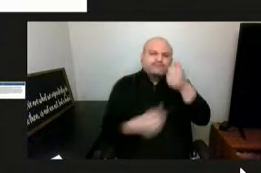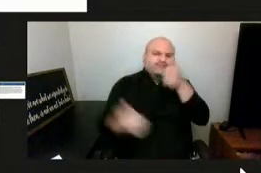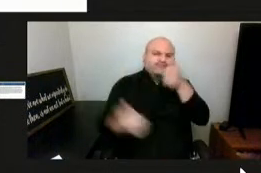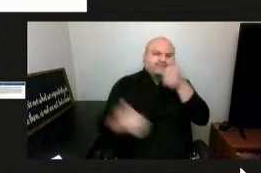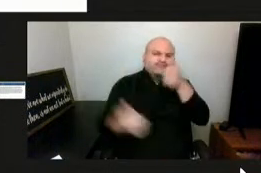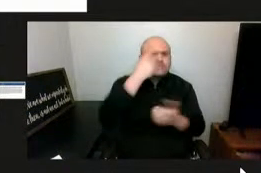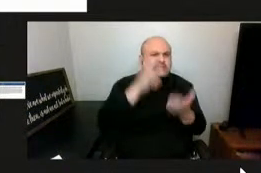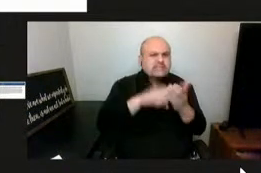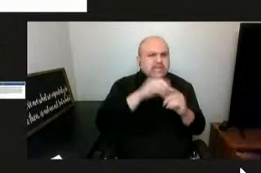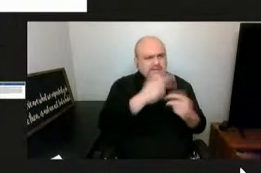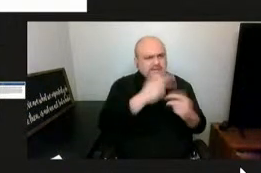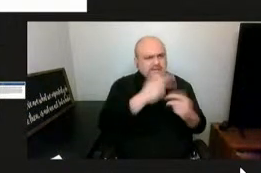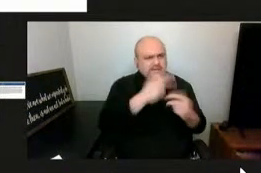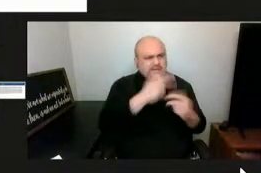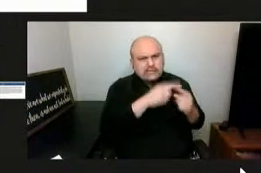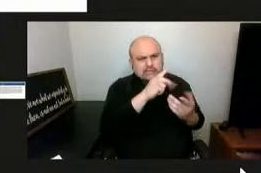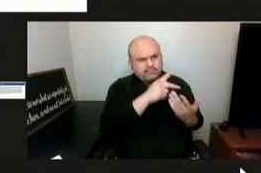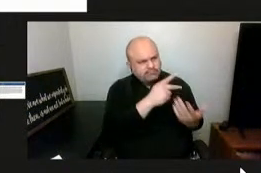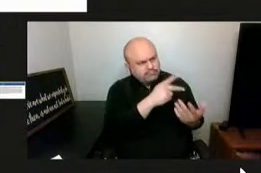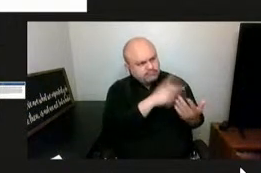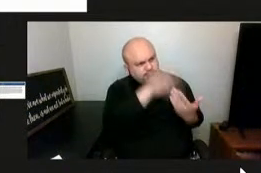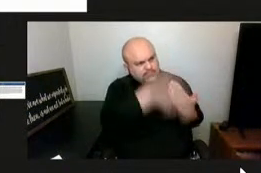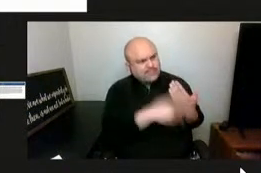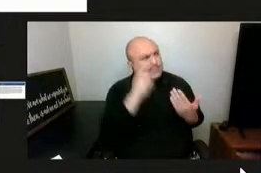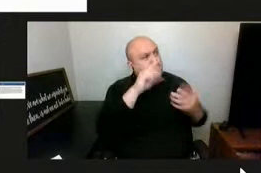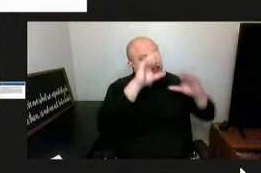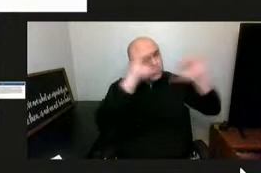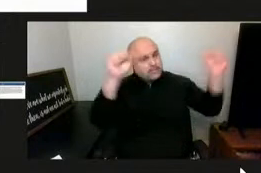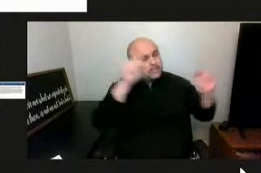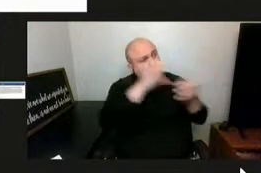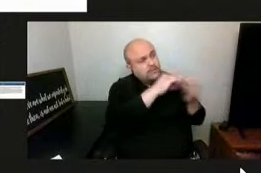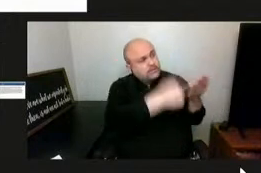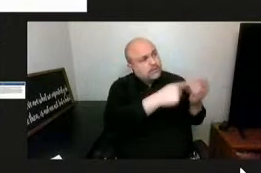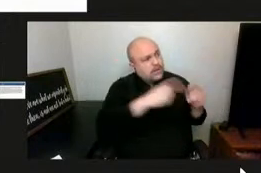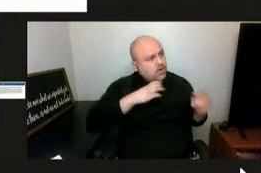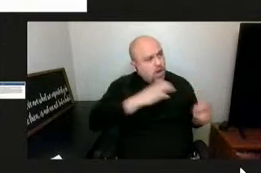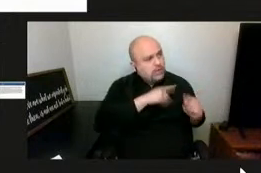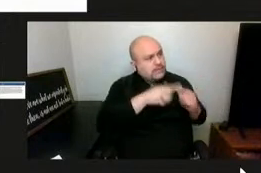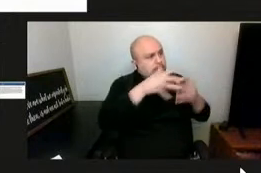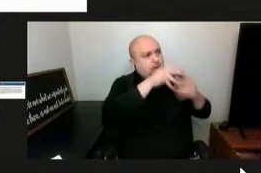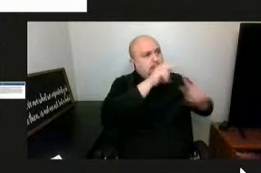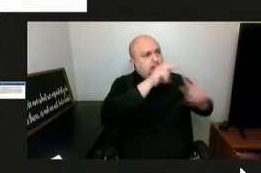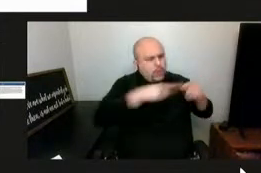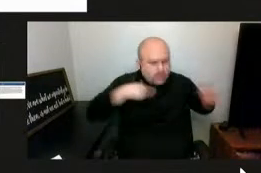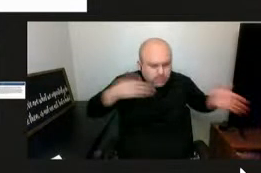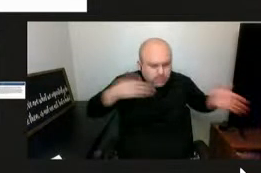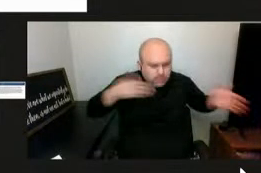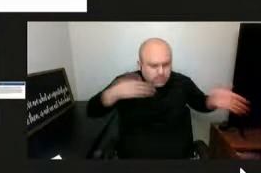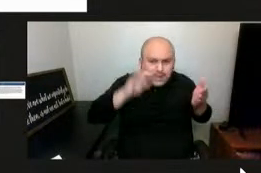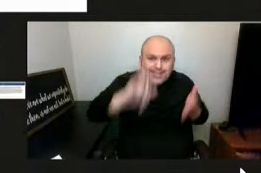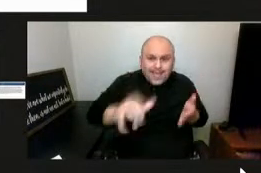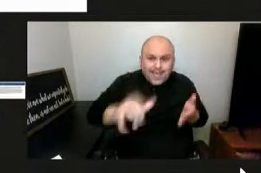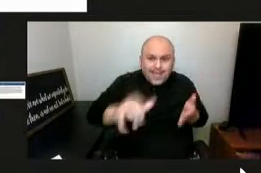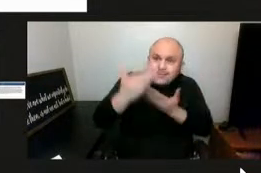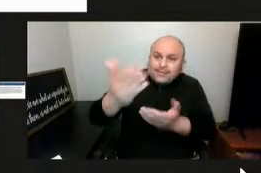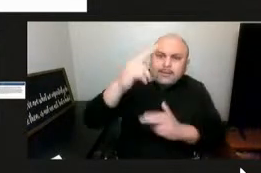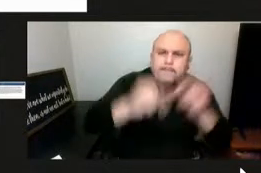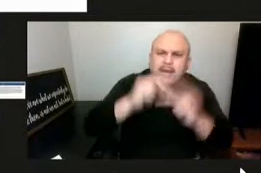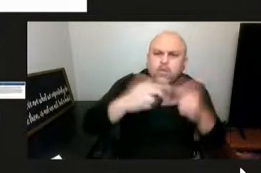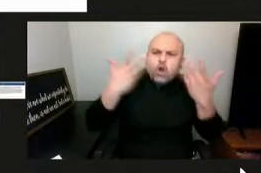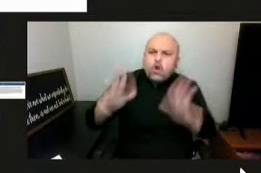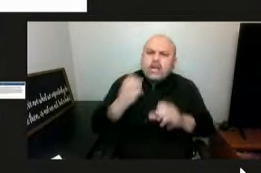programs. Given the president's recent address to Congress and the American people, we're encouraged that these recommendations will build on an already strong